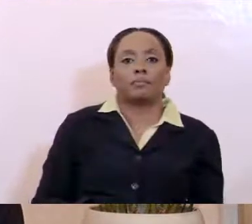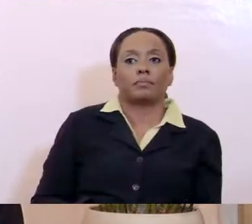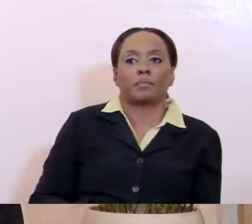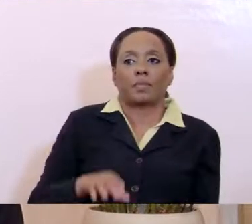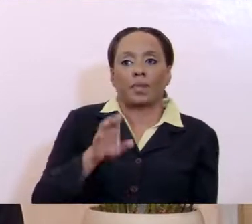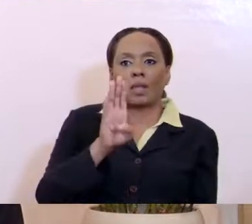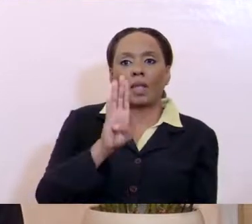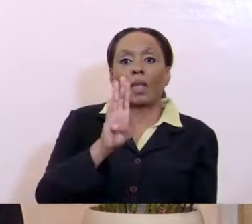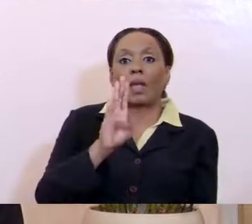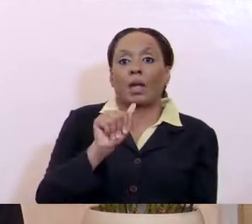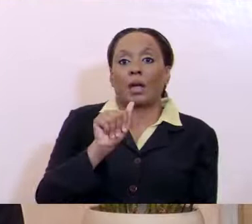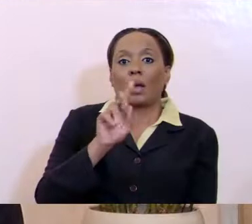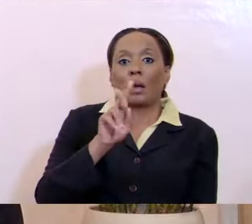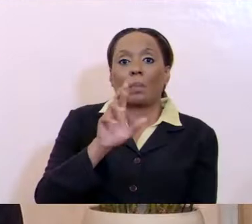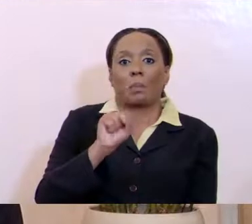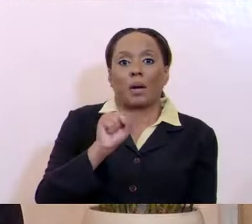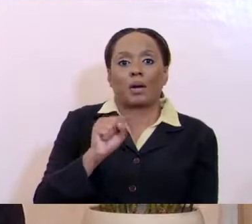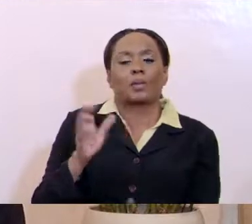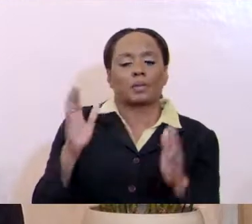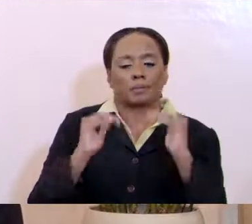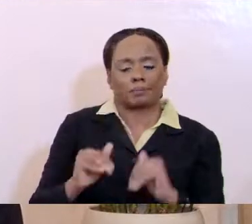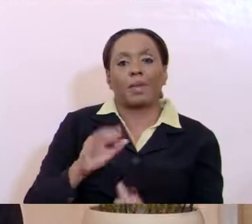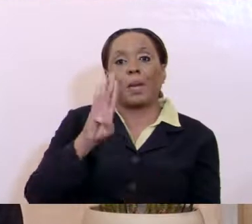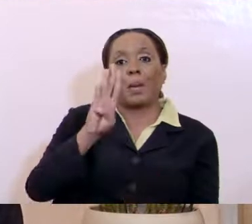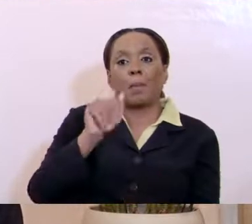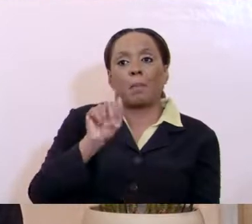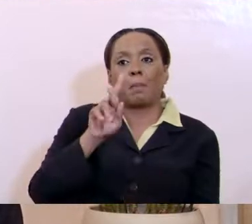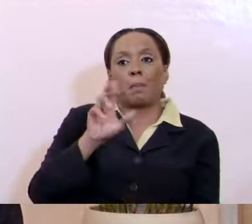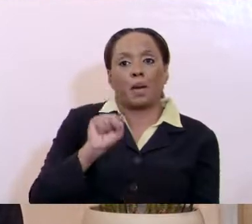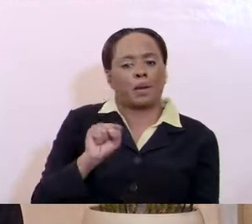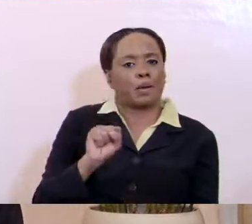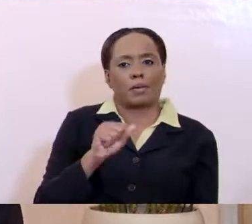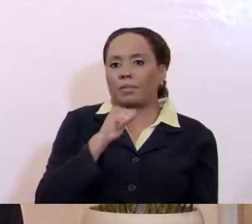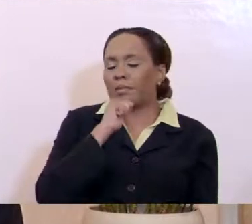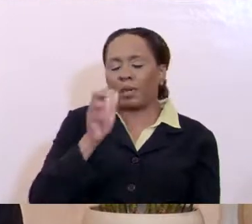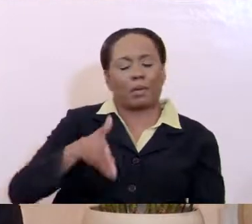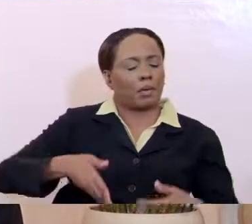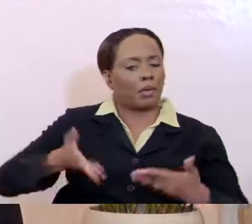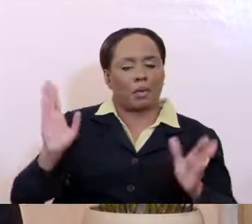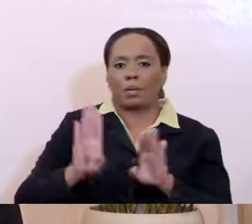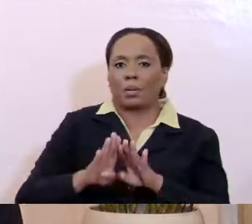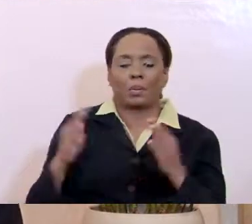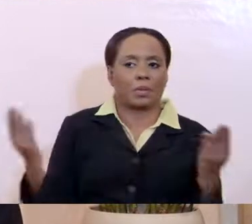open. Bars are not going to be allowed to open.